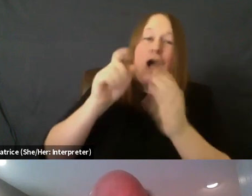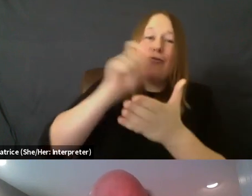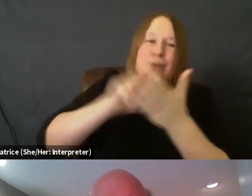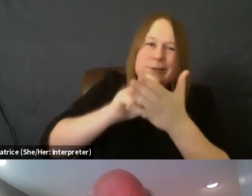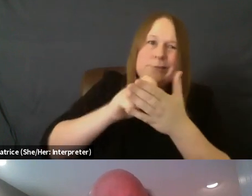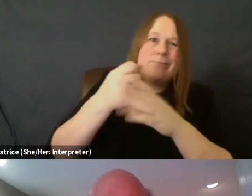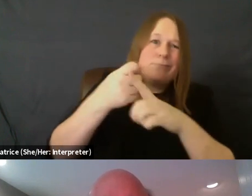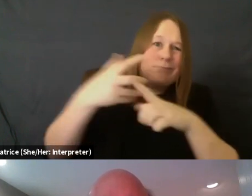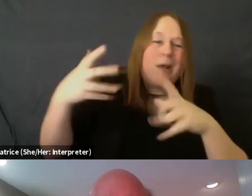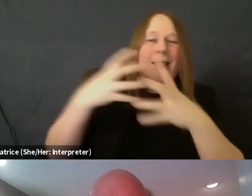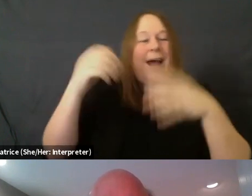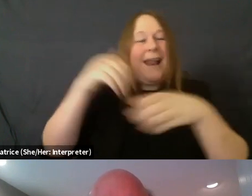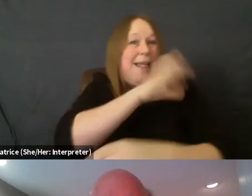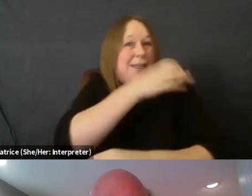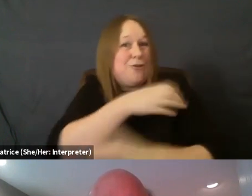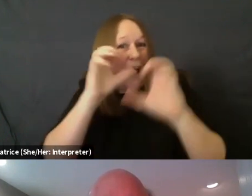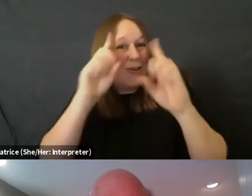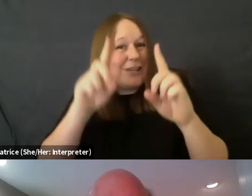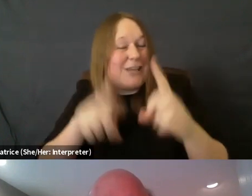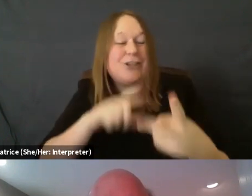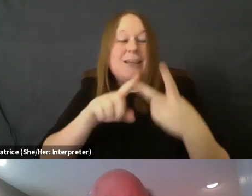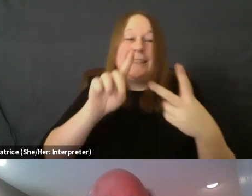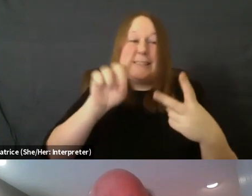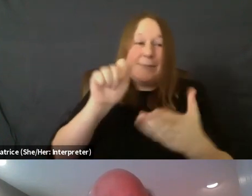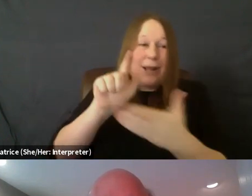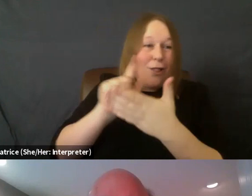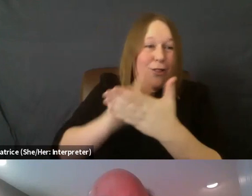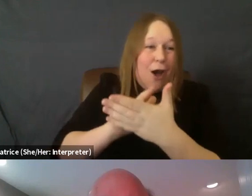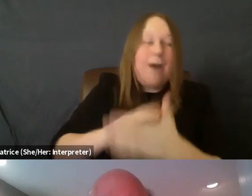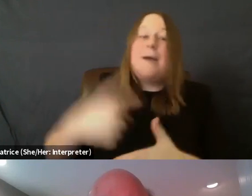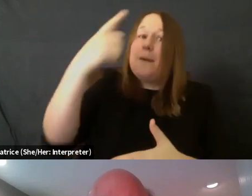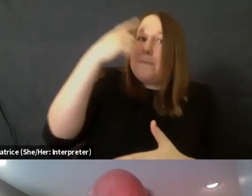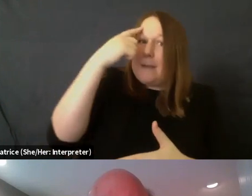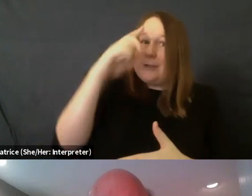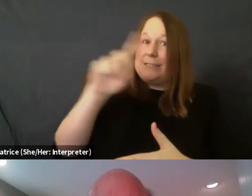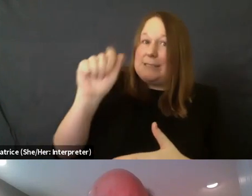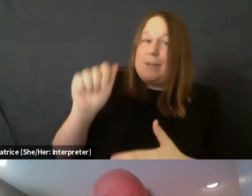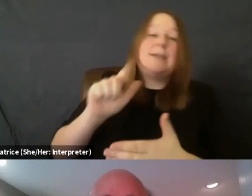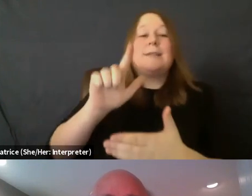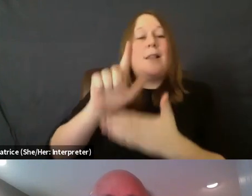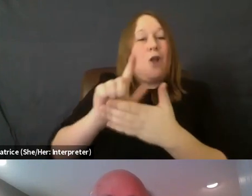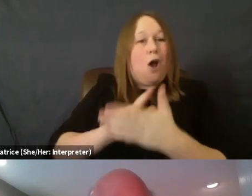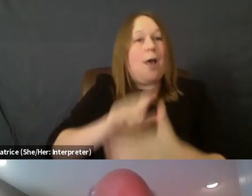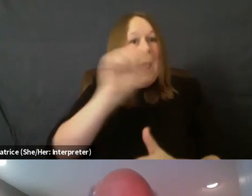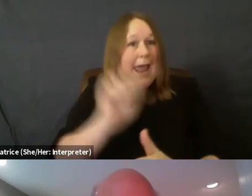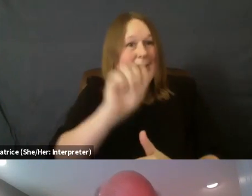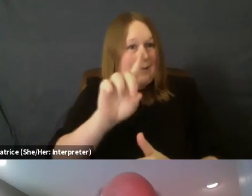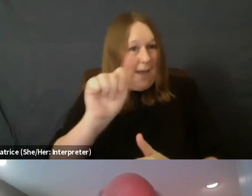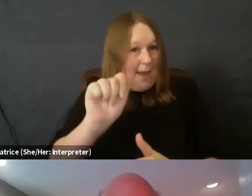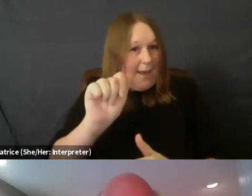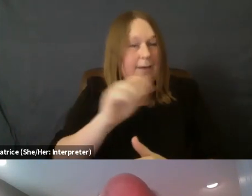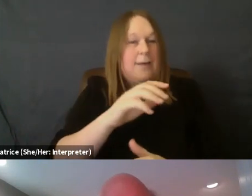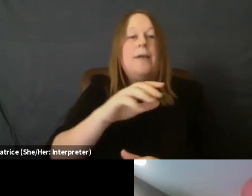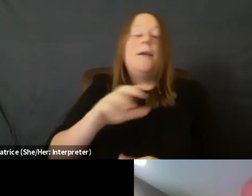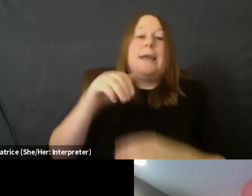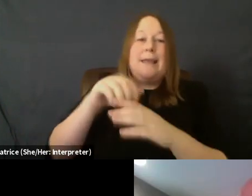fields of clinical education, disability law, mental disabilities law, the ADA, and the